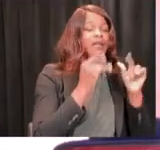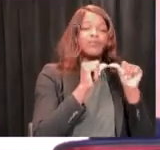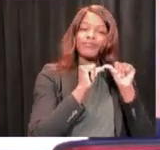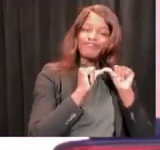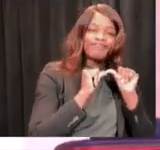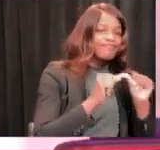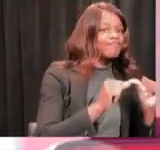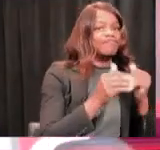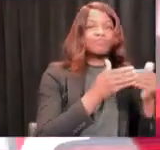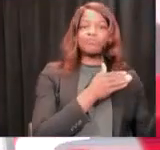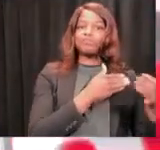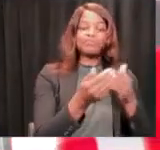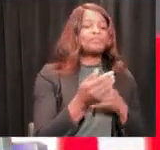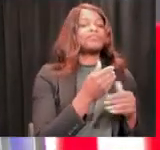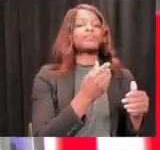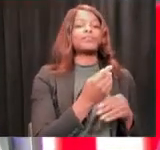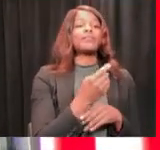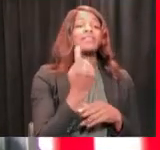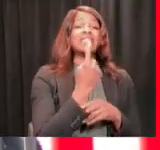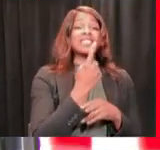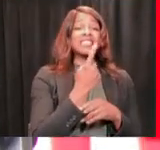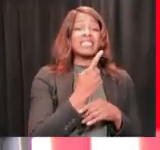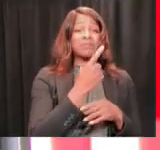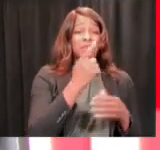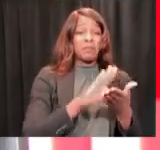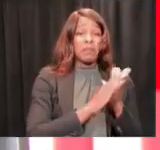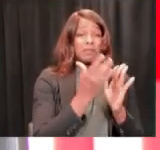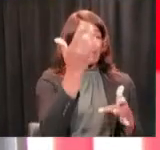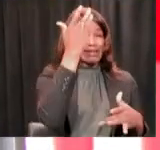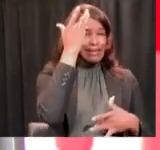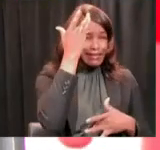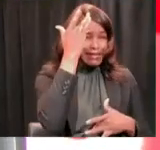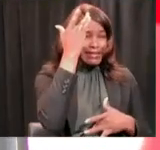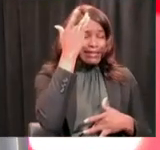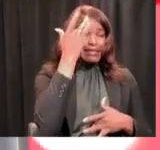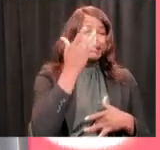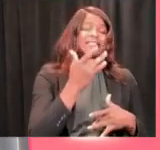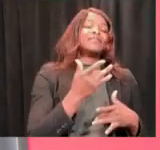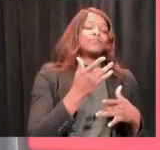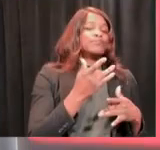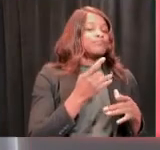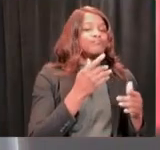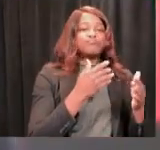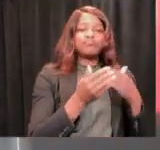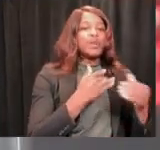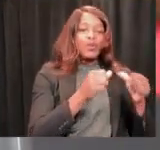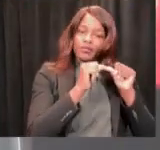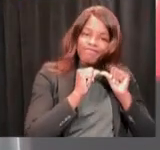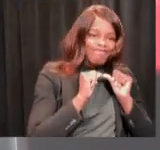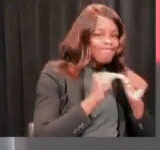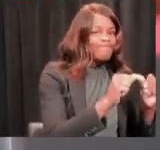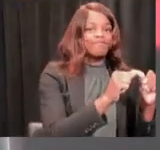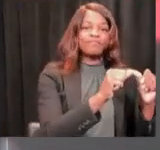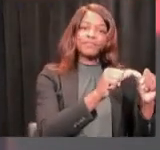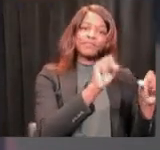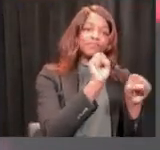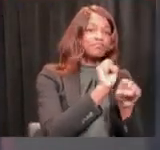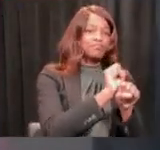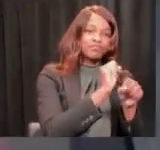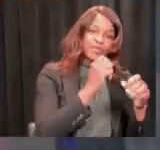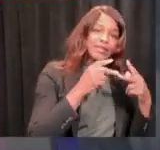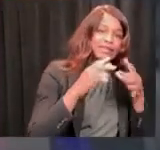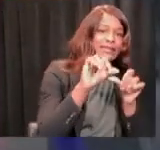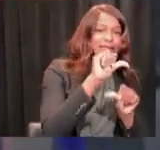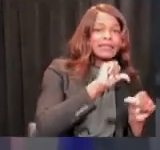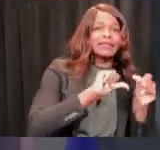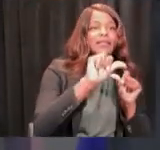through. Someone is diagnosed with a condition or an illness, but we work our way through. This is what we long for. This